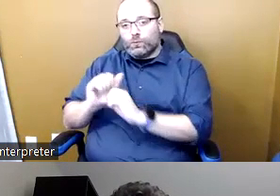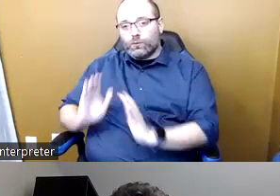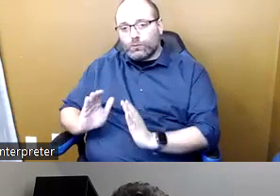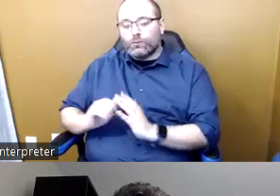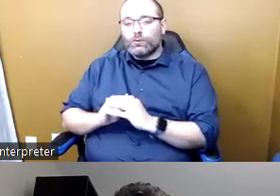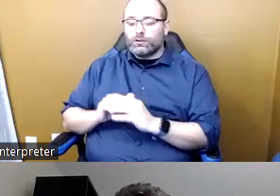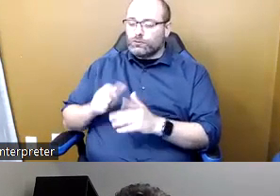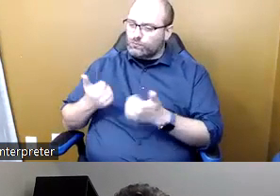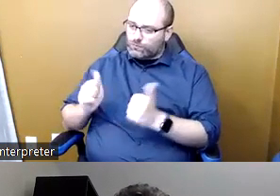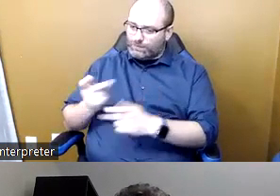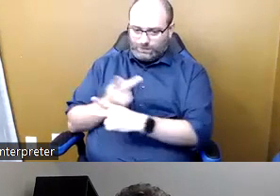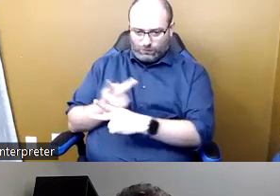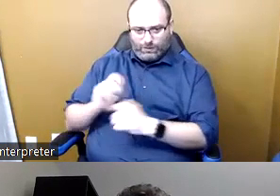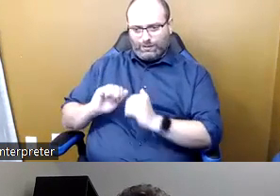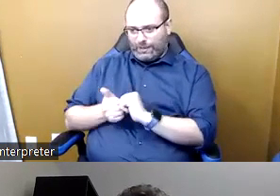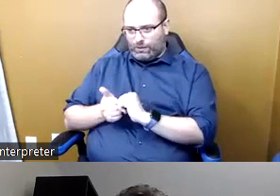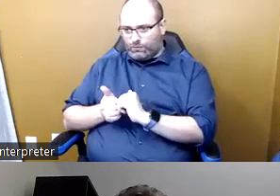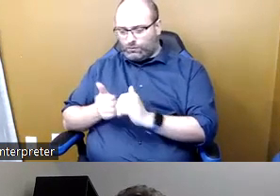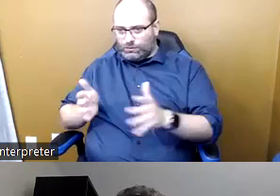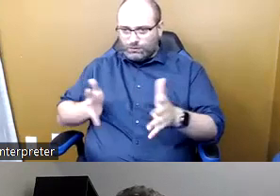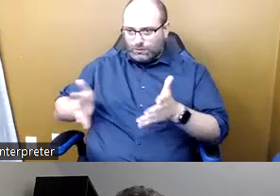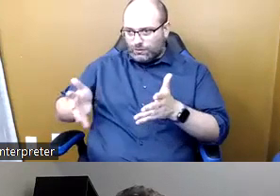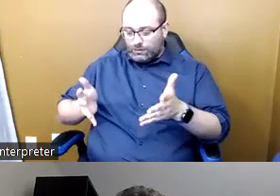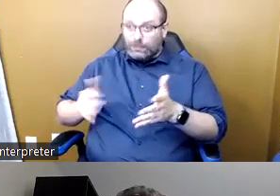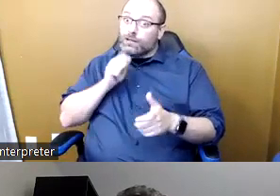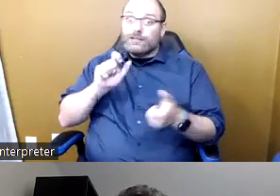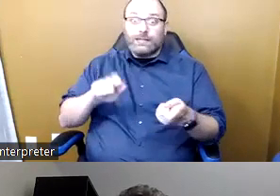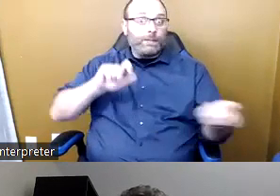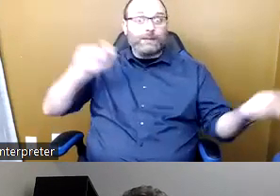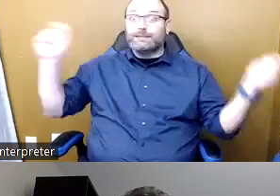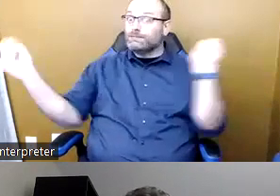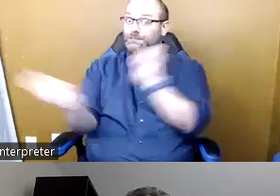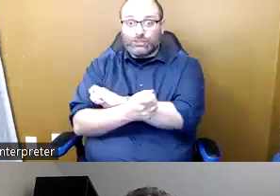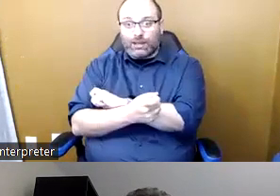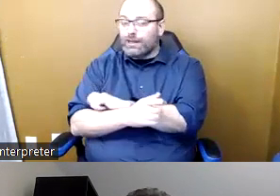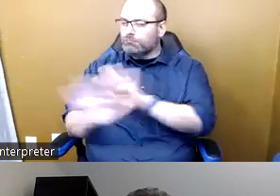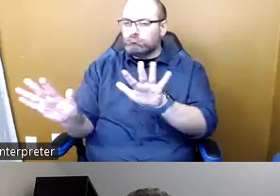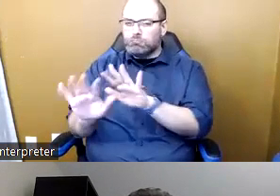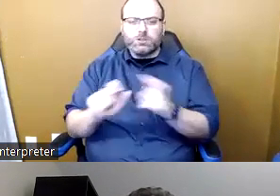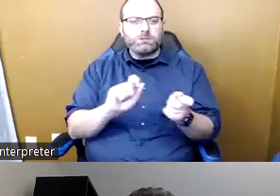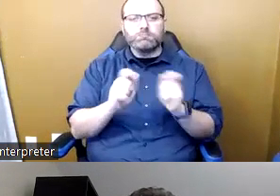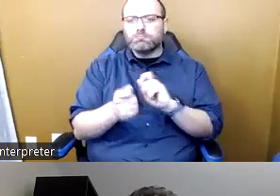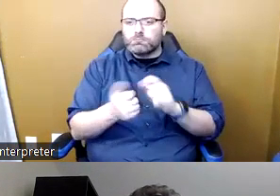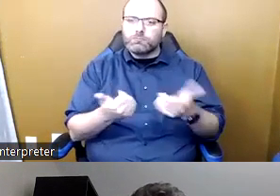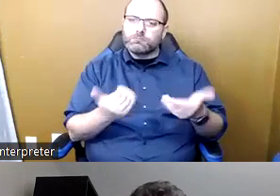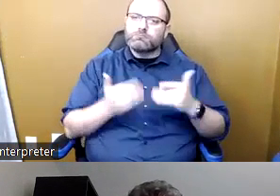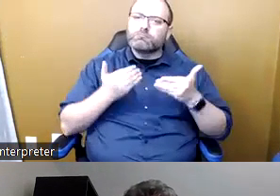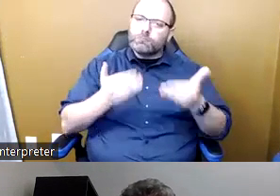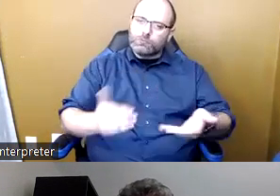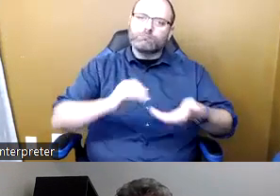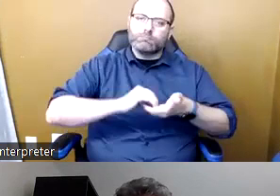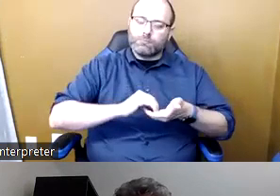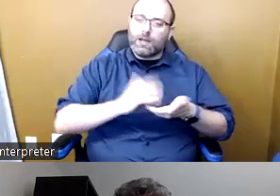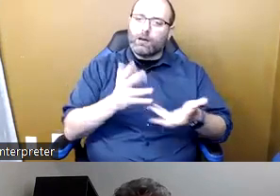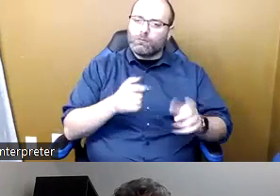just to work out amongst yourselves and not have to be obviously a huge game changer. But that is one that I wanted to